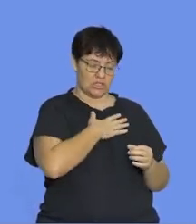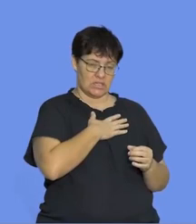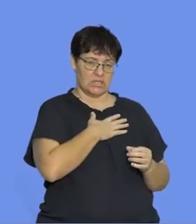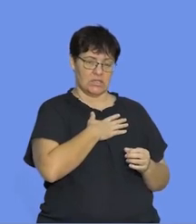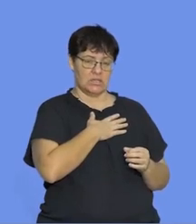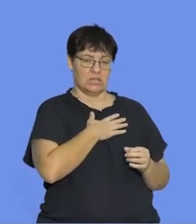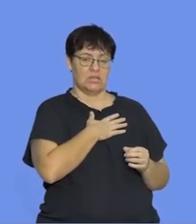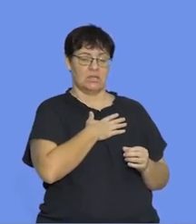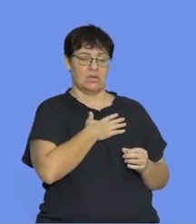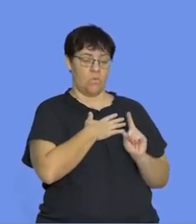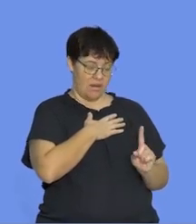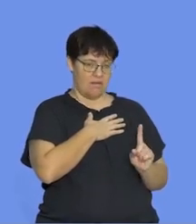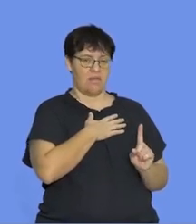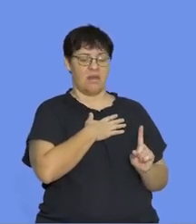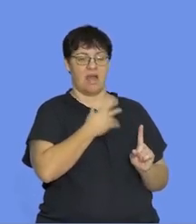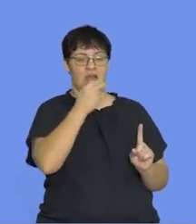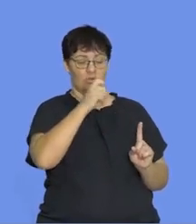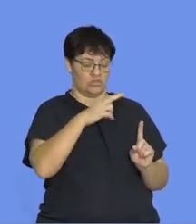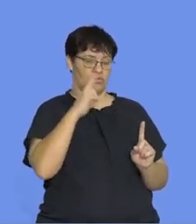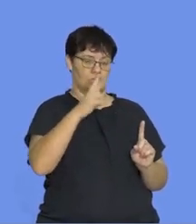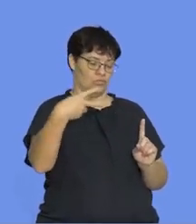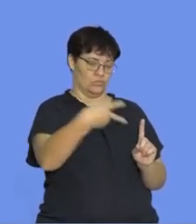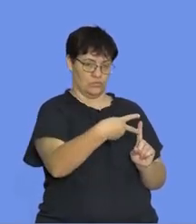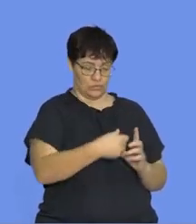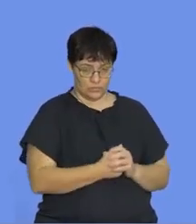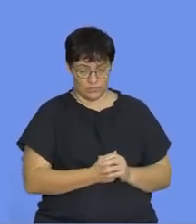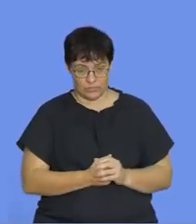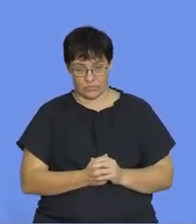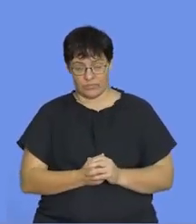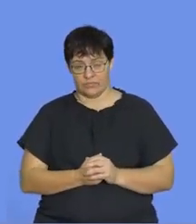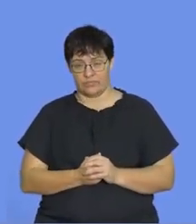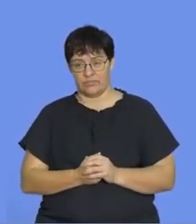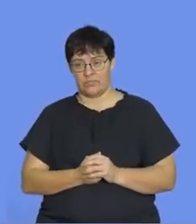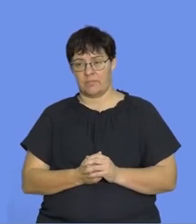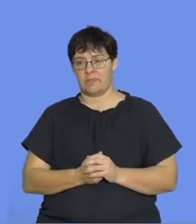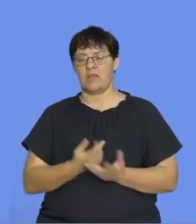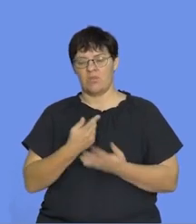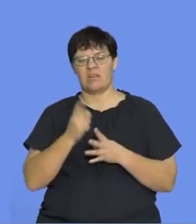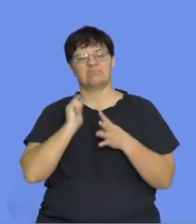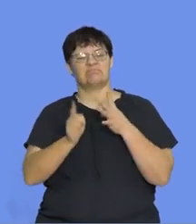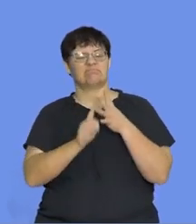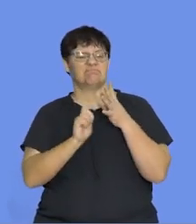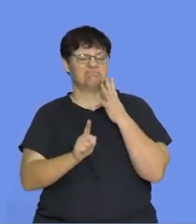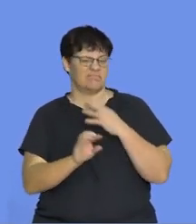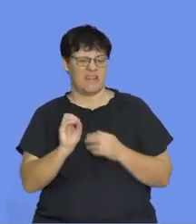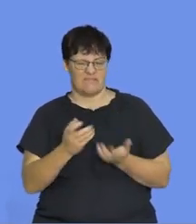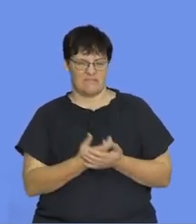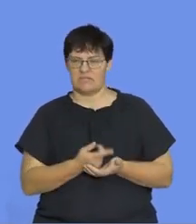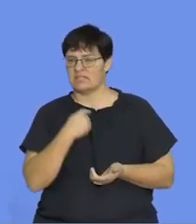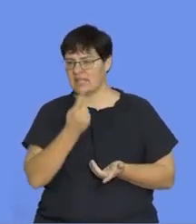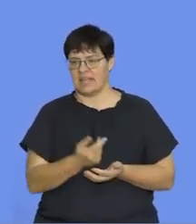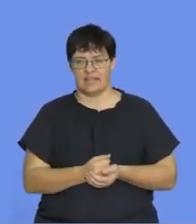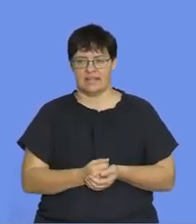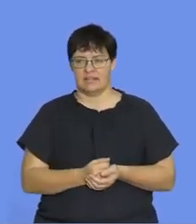particular substance, right? Okay, then we can also look at other different ones, like, let's say, for argument's